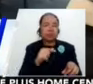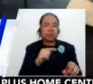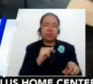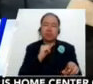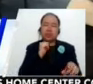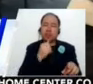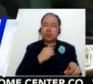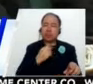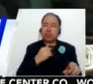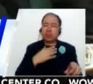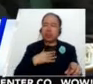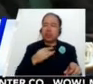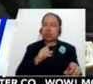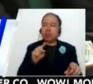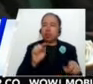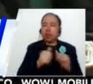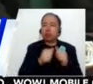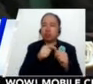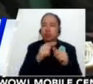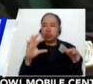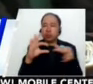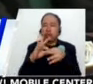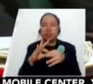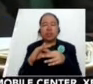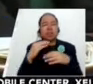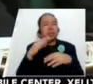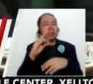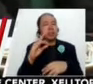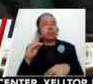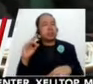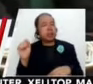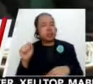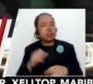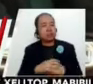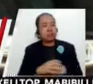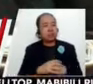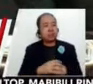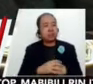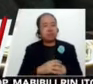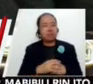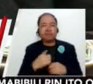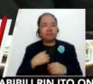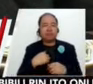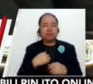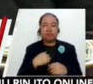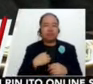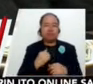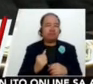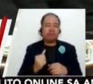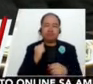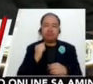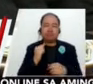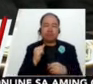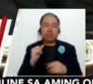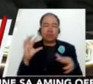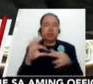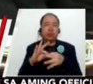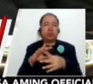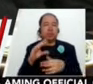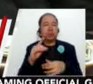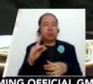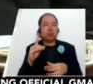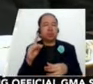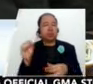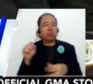o DDS. I mind very much the me being associated with the DDS. It is really a challenge for the PNP